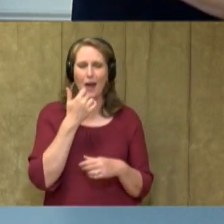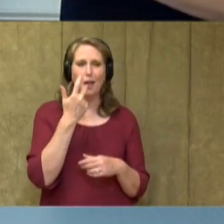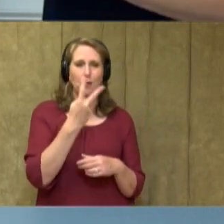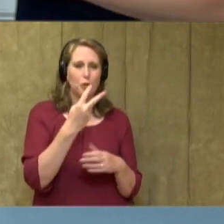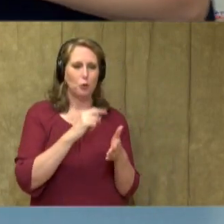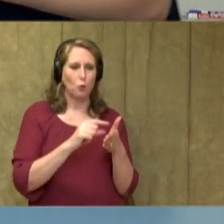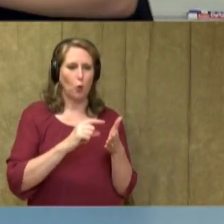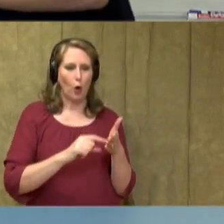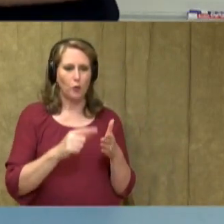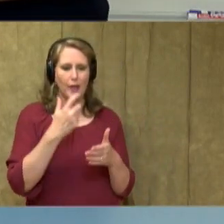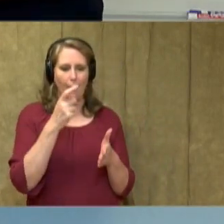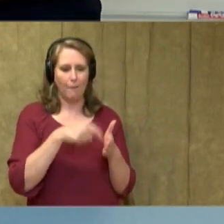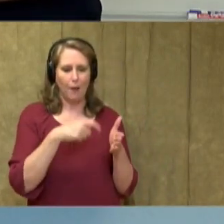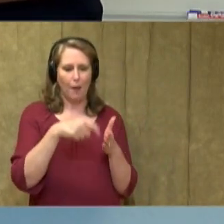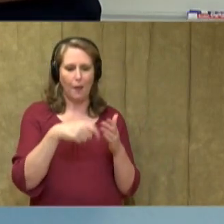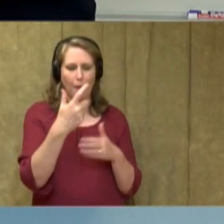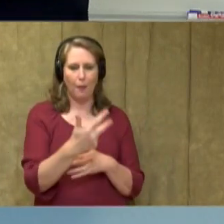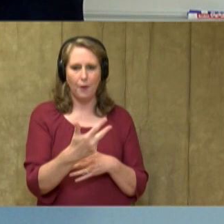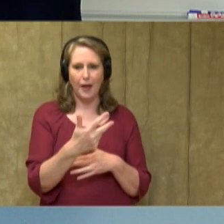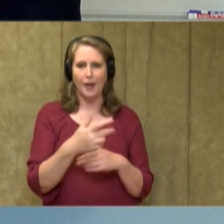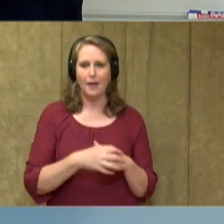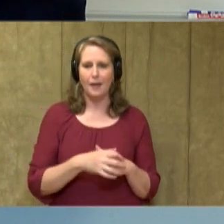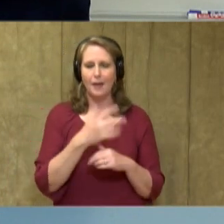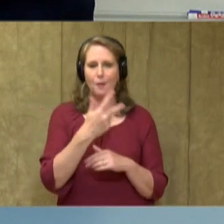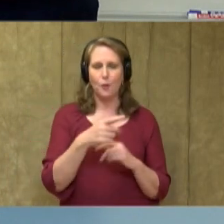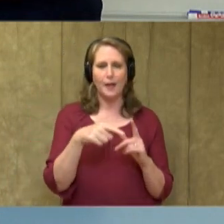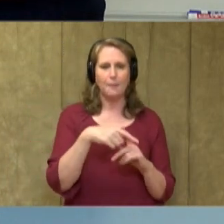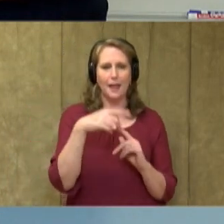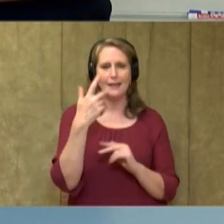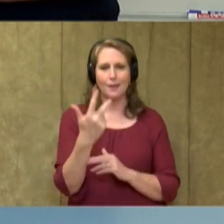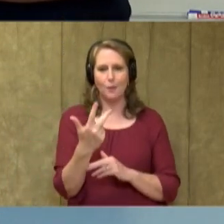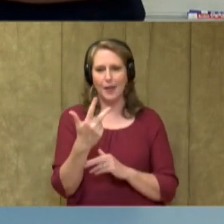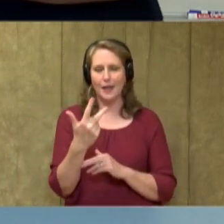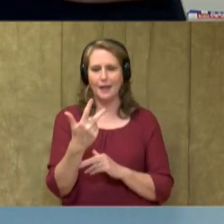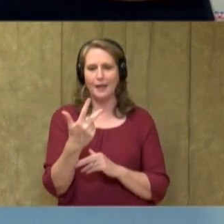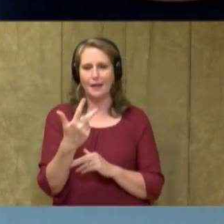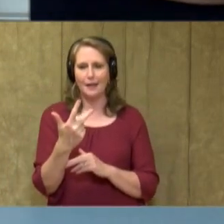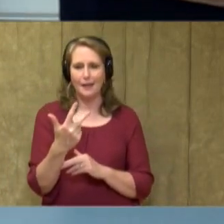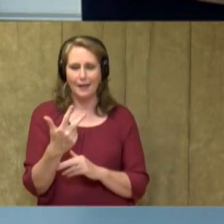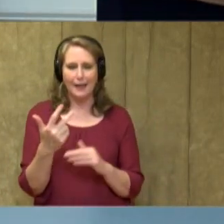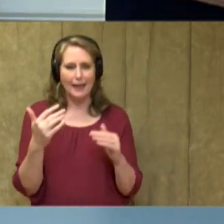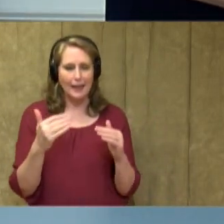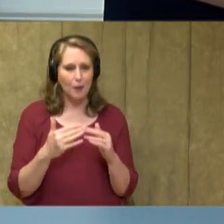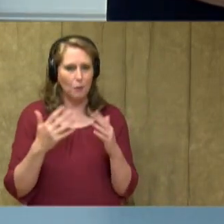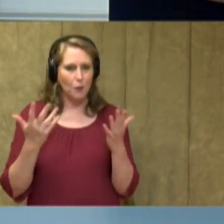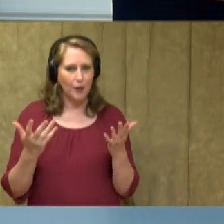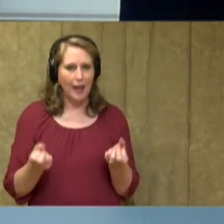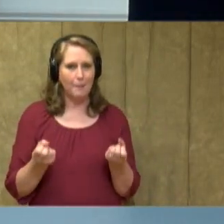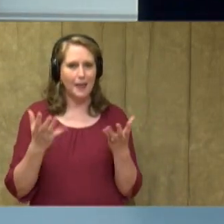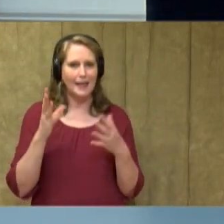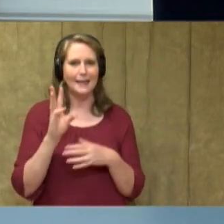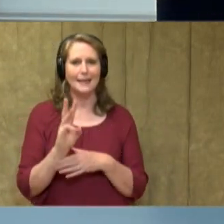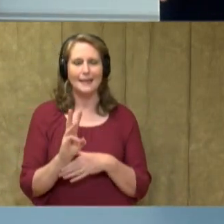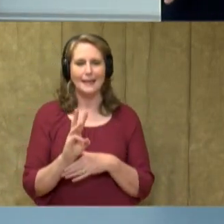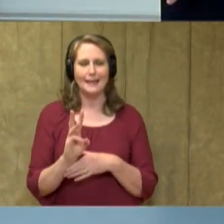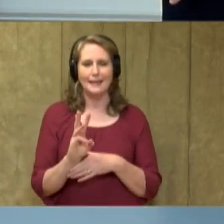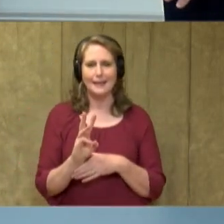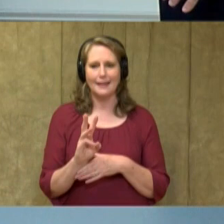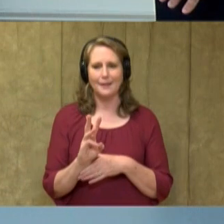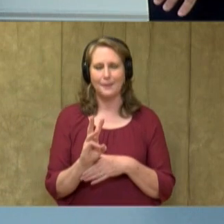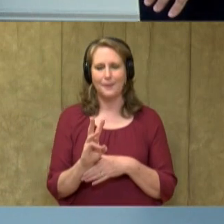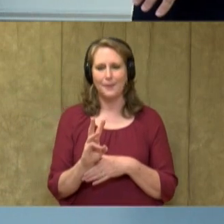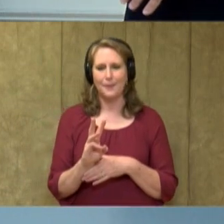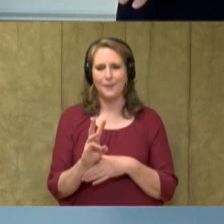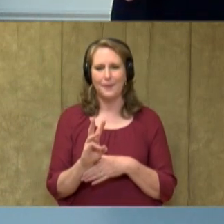of 3. So we have 3, 2 times, 3 plus 3, and that would equal 6.